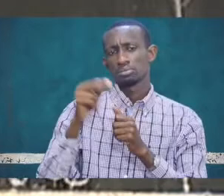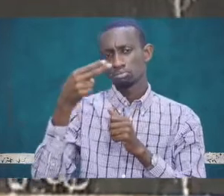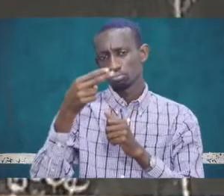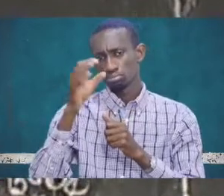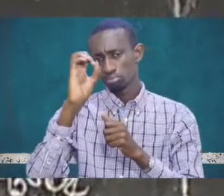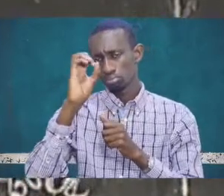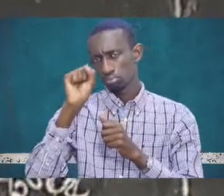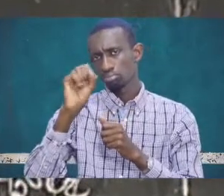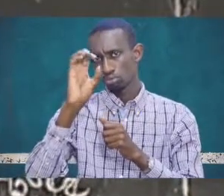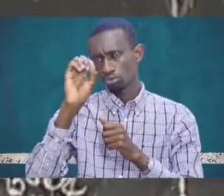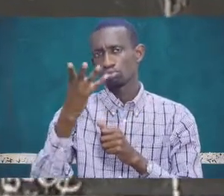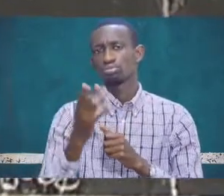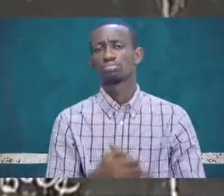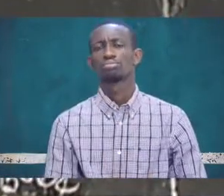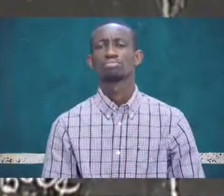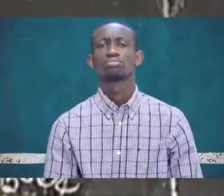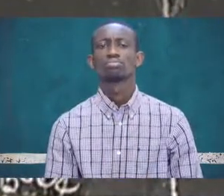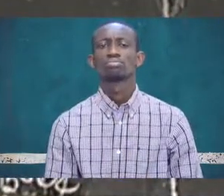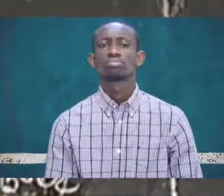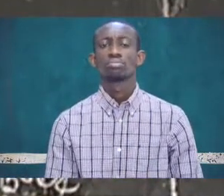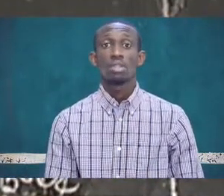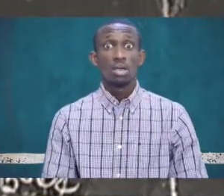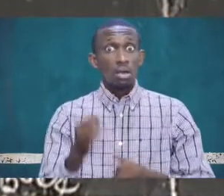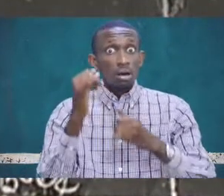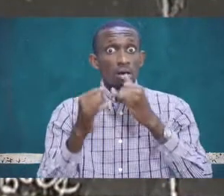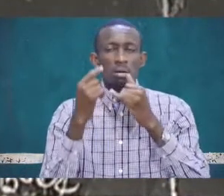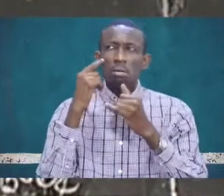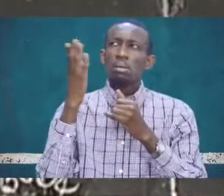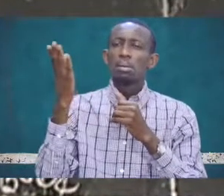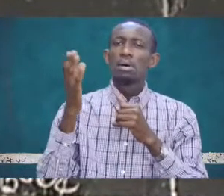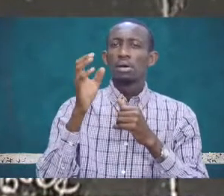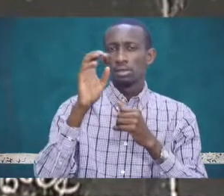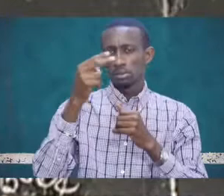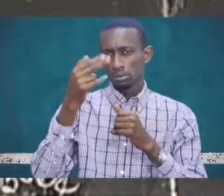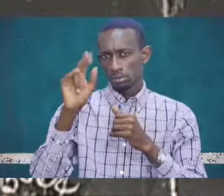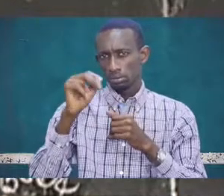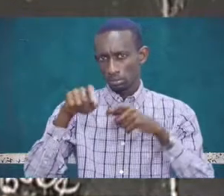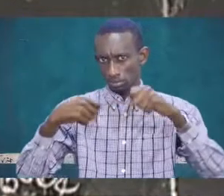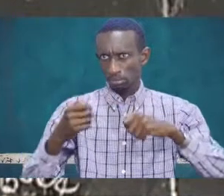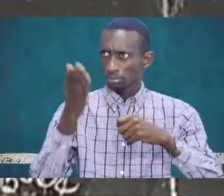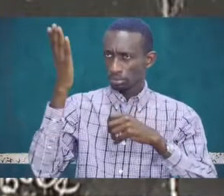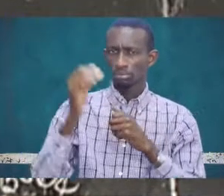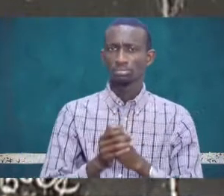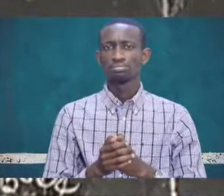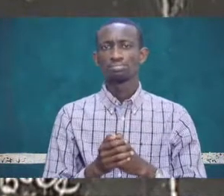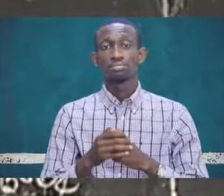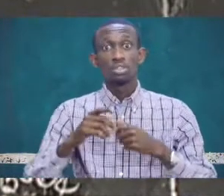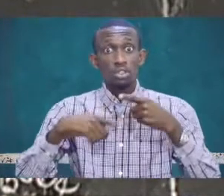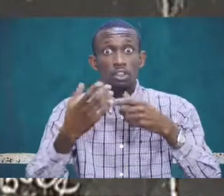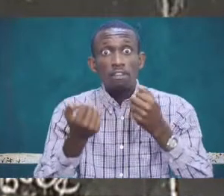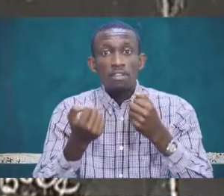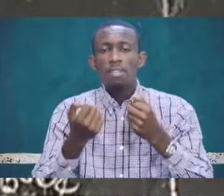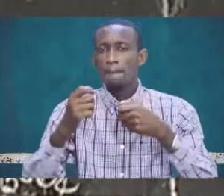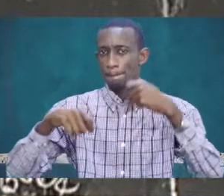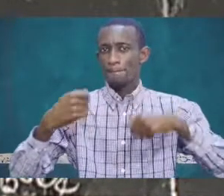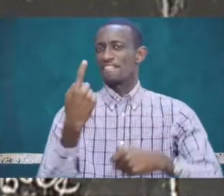the sulfuric acid at the end of the reaction is regenerated, and that is the reaction. We still have one